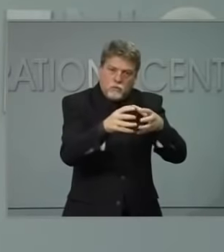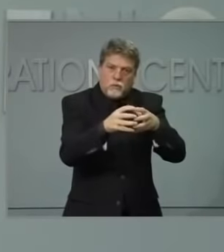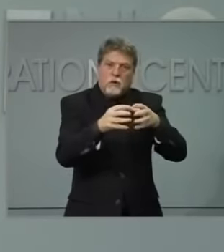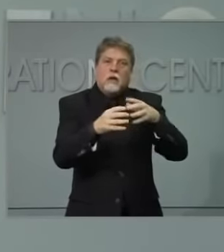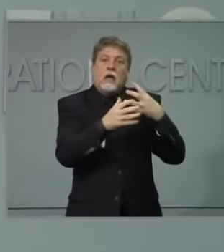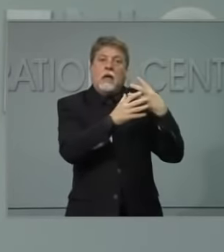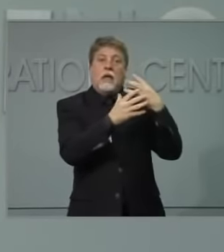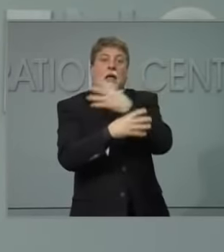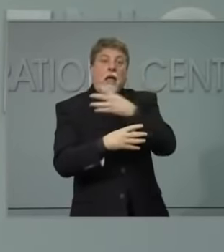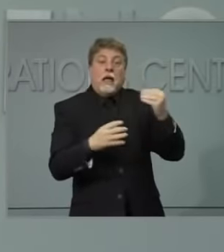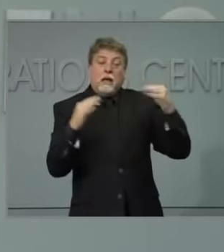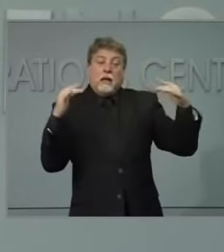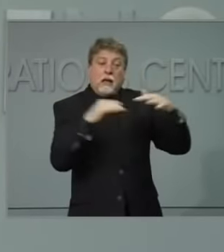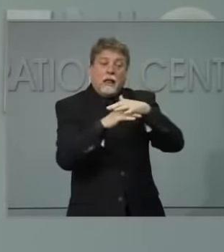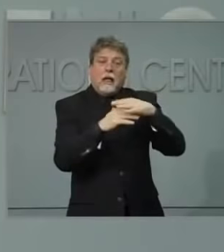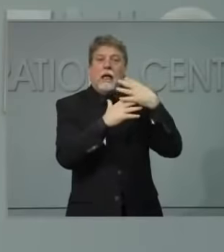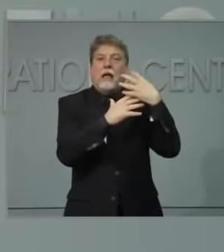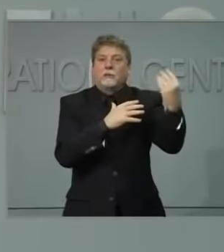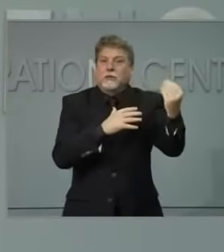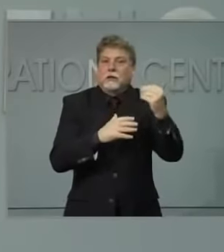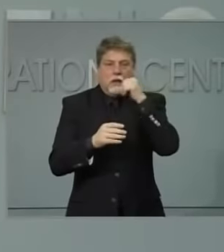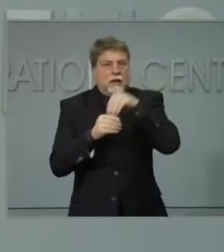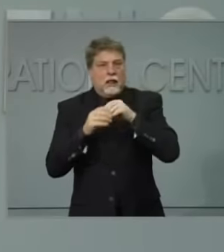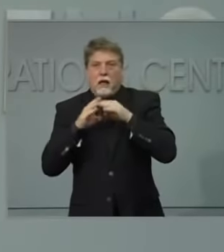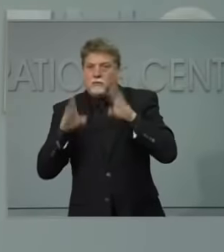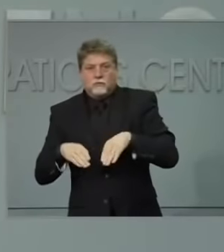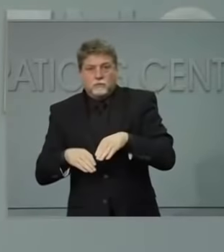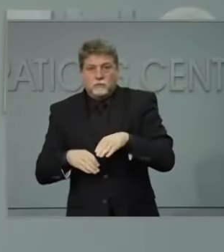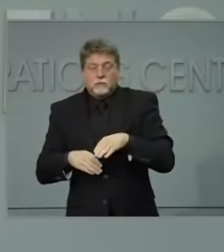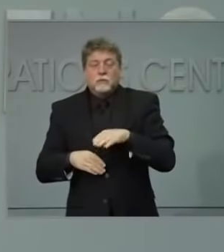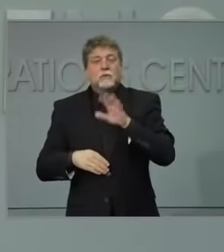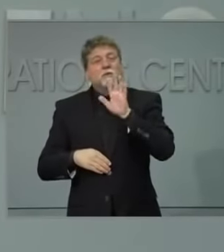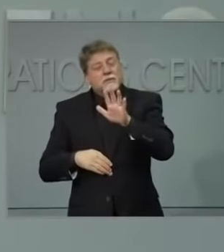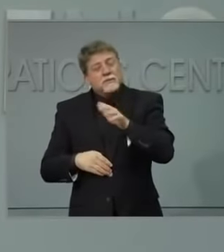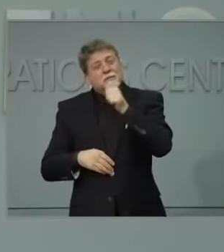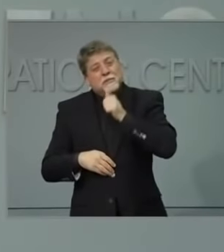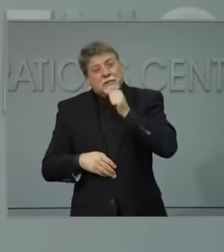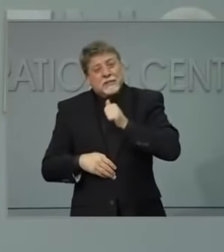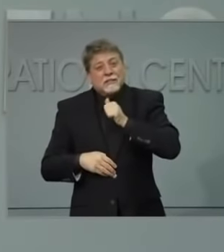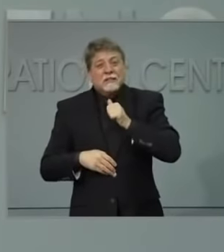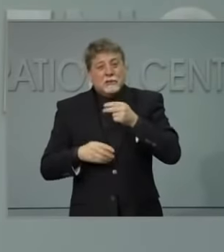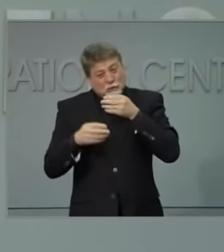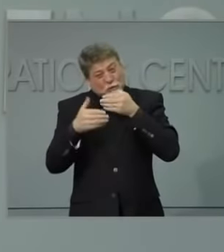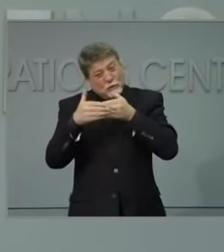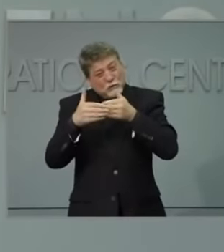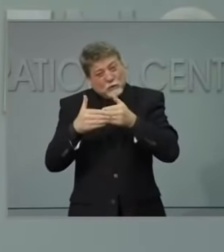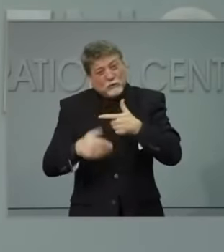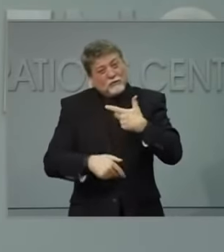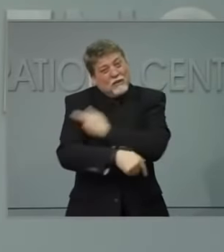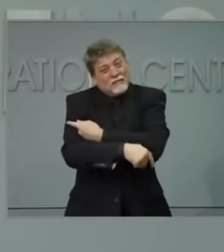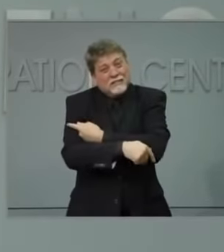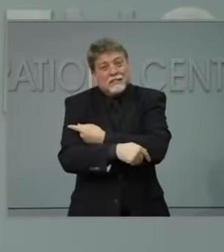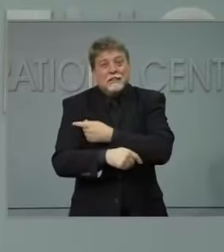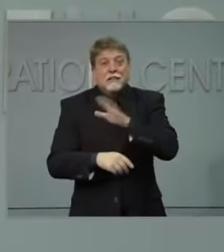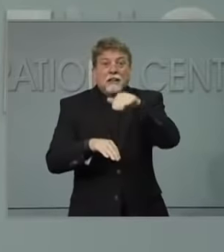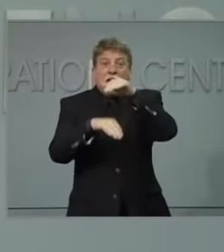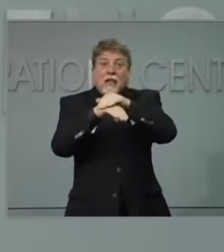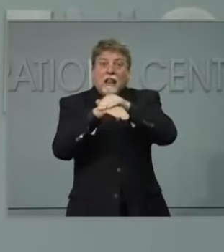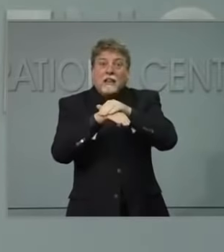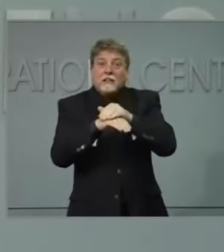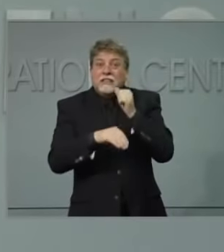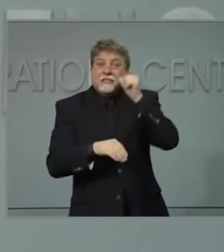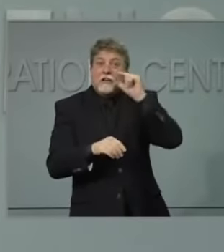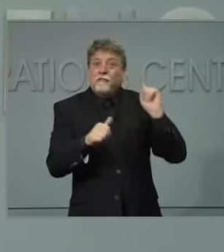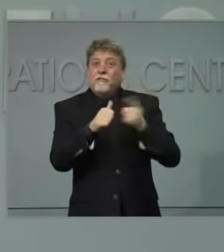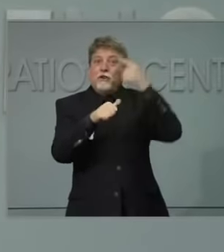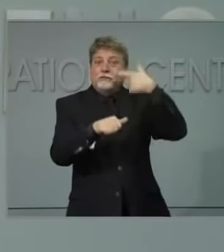last forever. We are so close to having a vaccine. The first people in Britain began getting COVID-19 shots yesterday, and